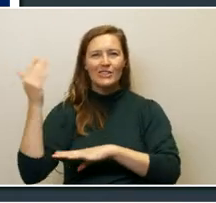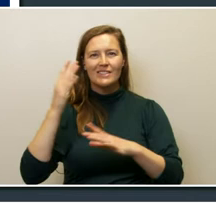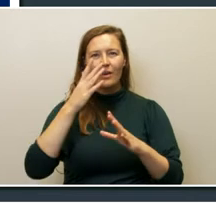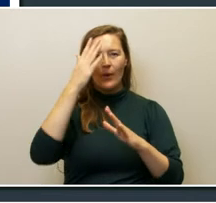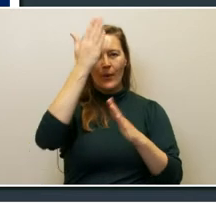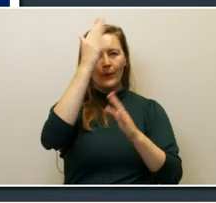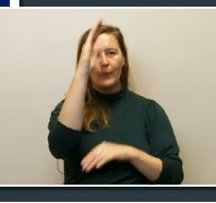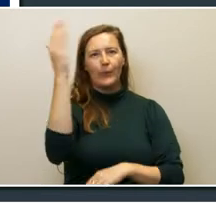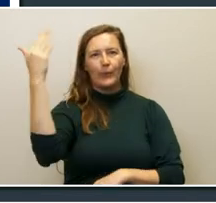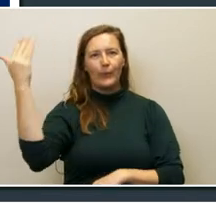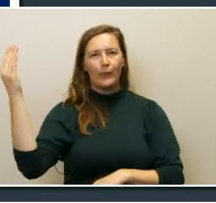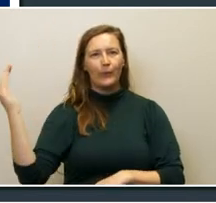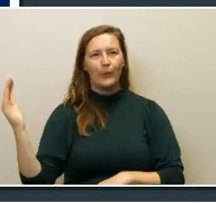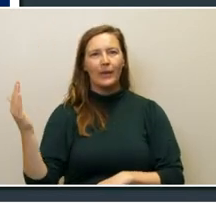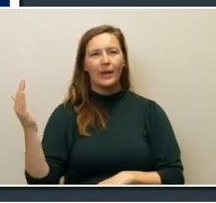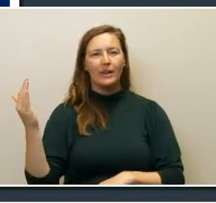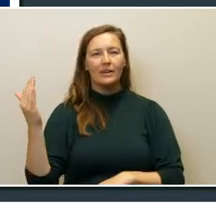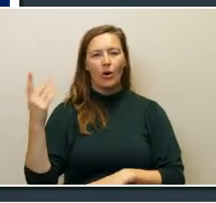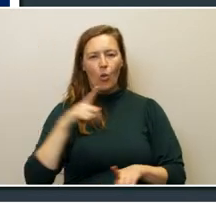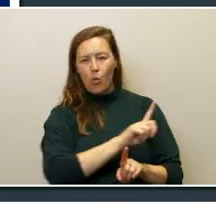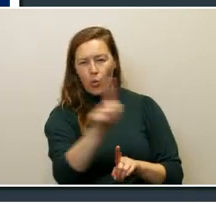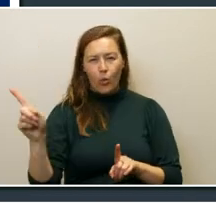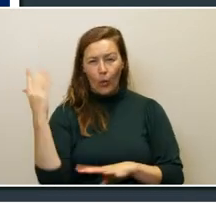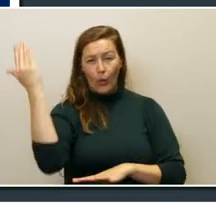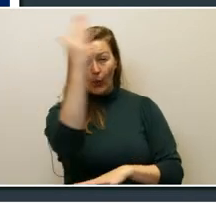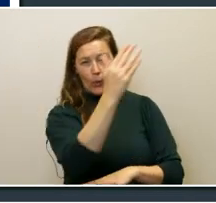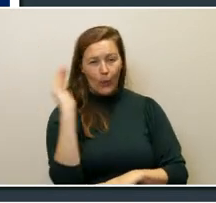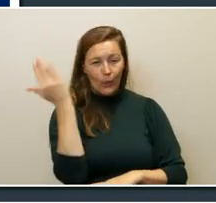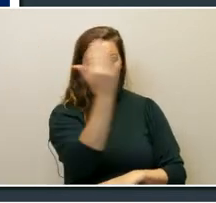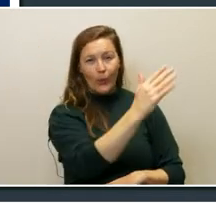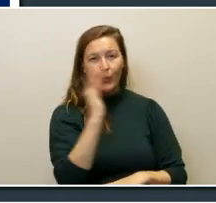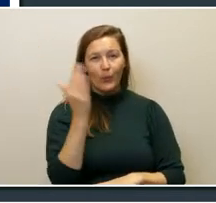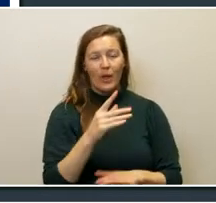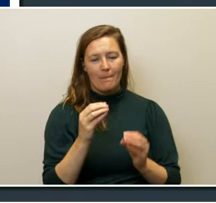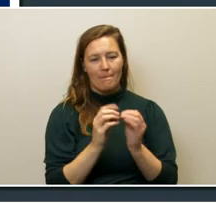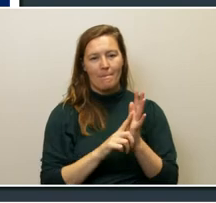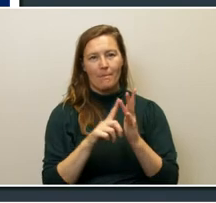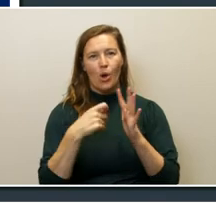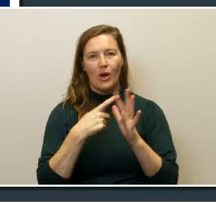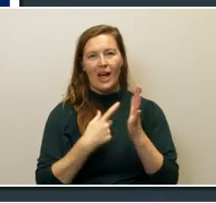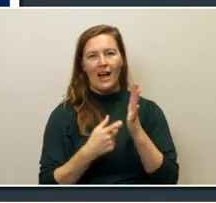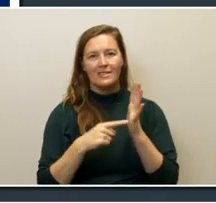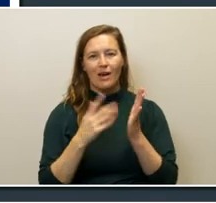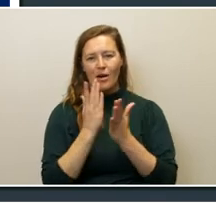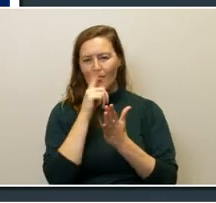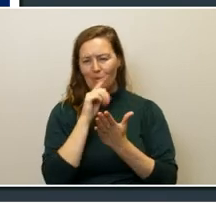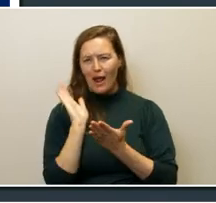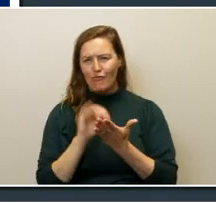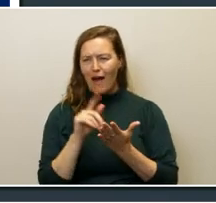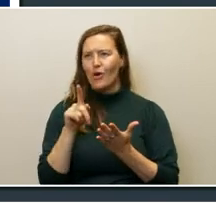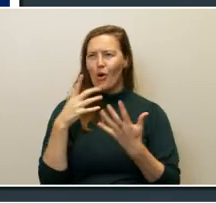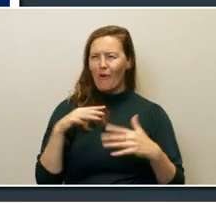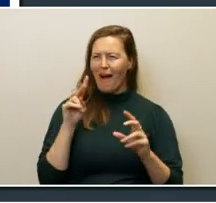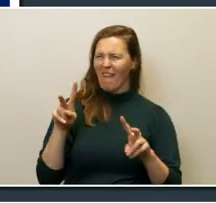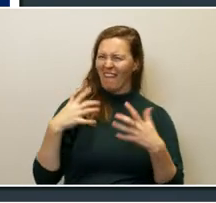on the corner of Prebenson Drive, I think it's a great spectacle for people arriving into